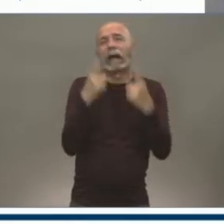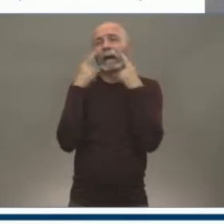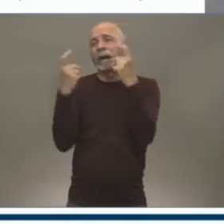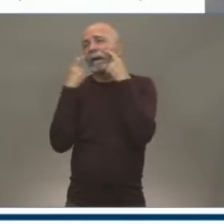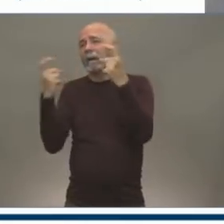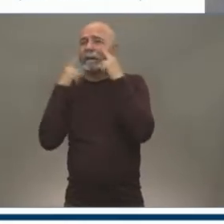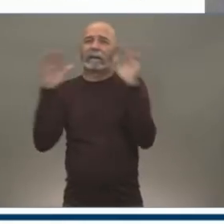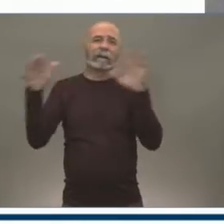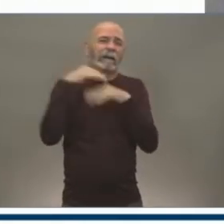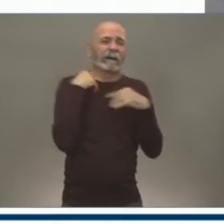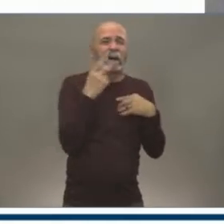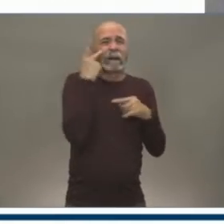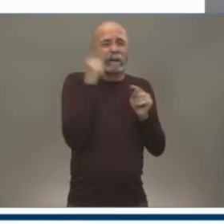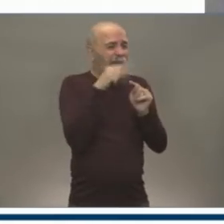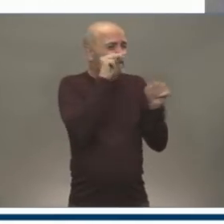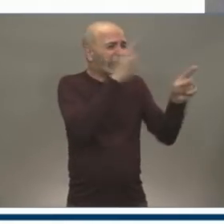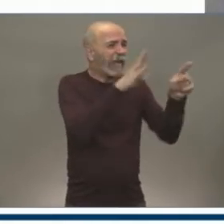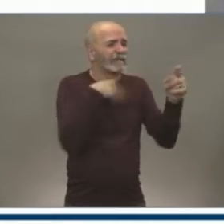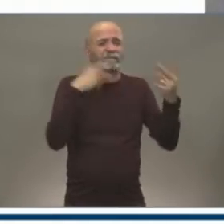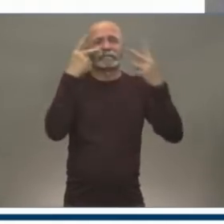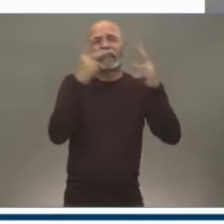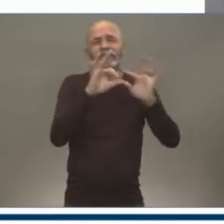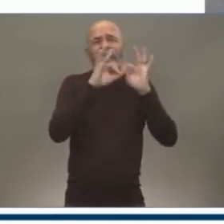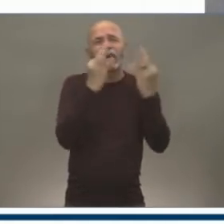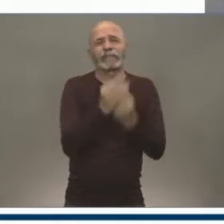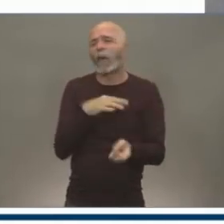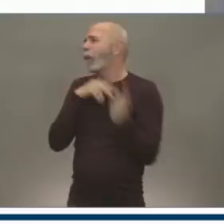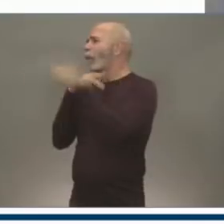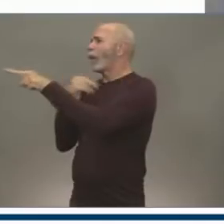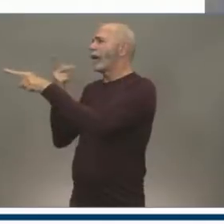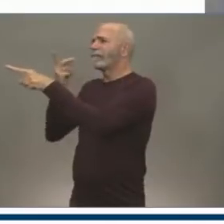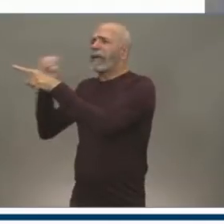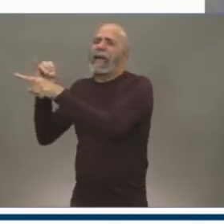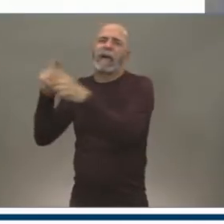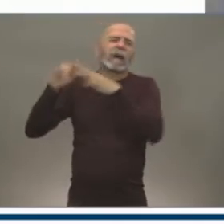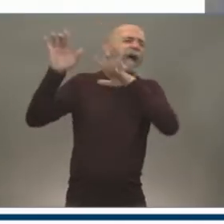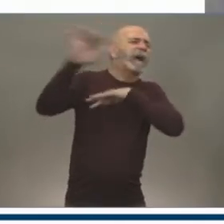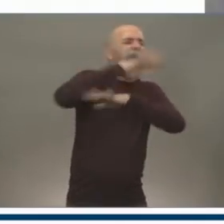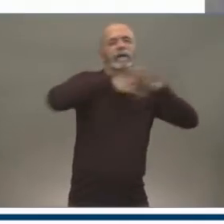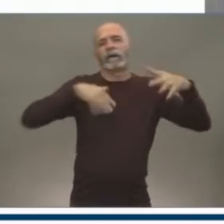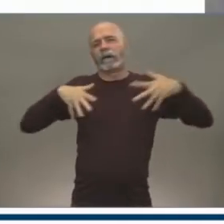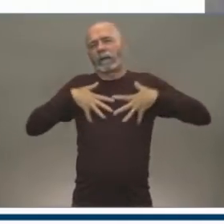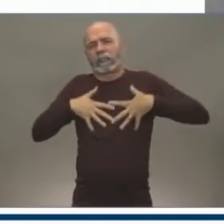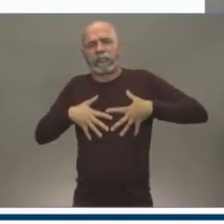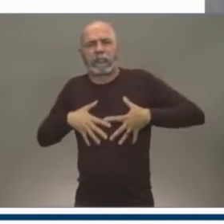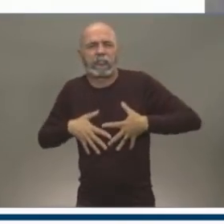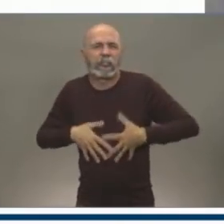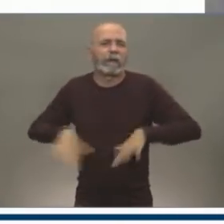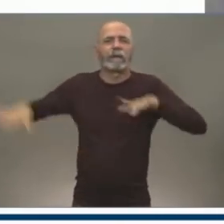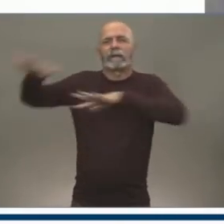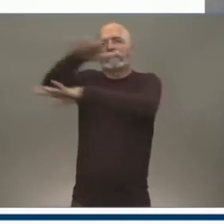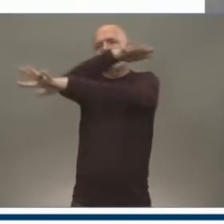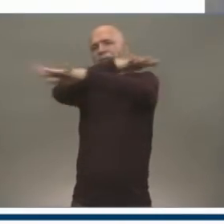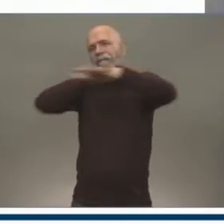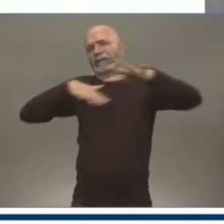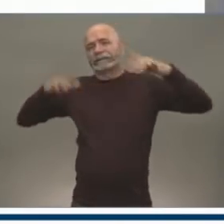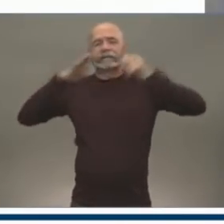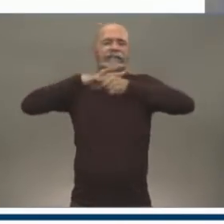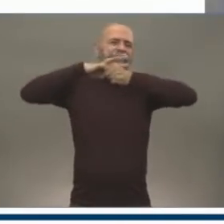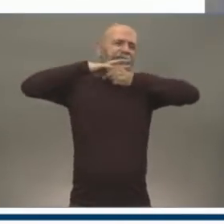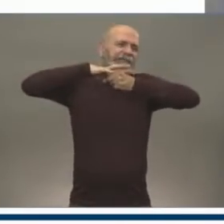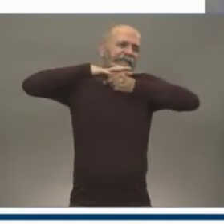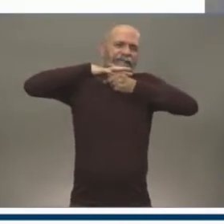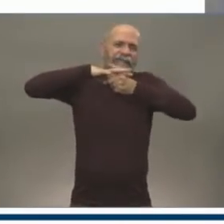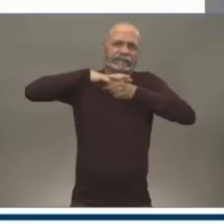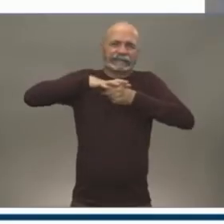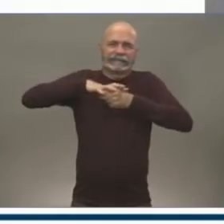provinces. I think when we provided that Atlantic bubble, you felt the level of anxiety disappear